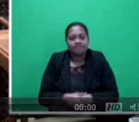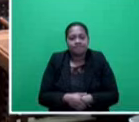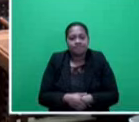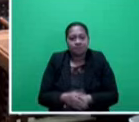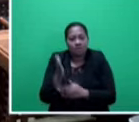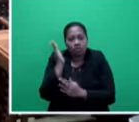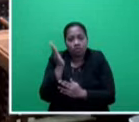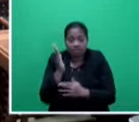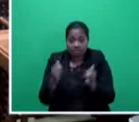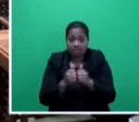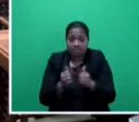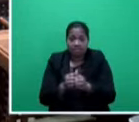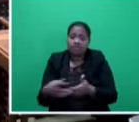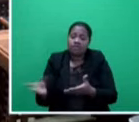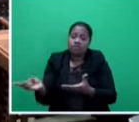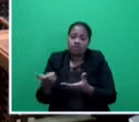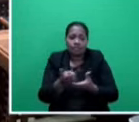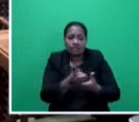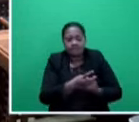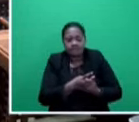Presentation of papers and certain documents.